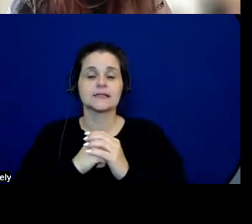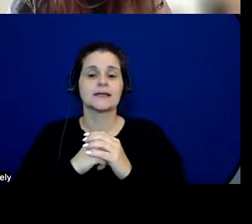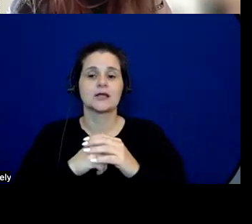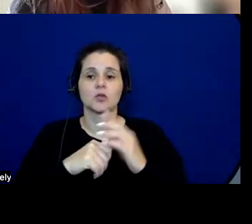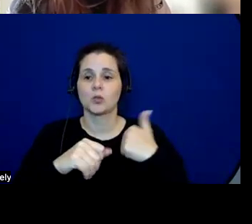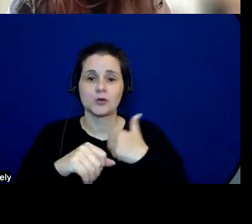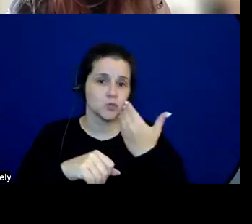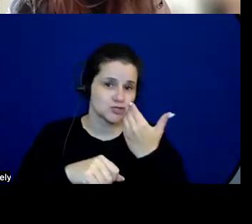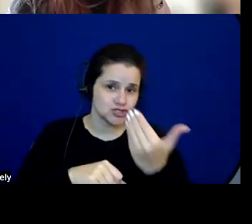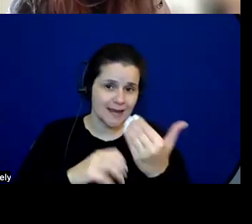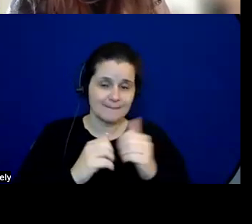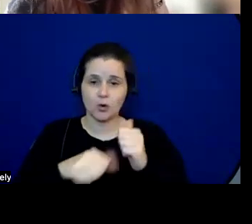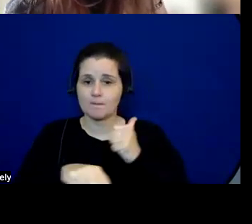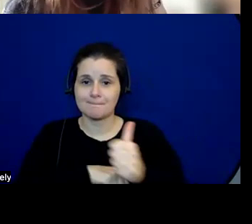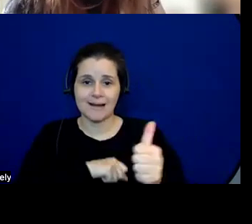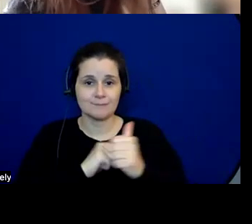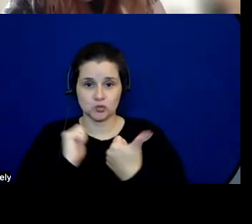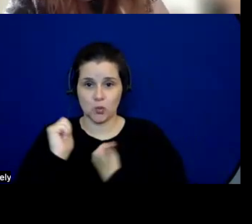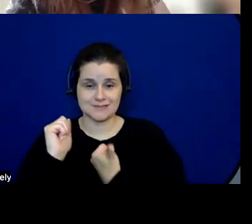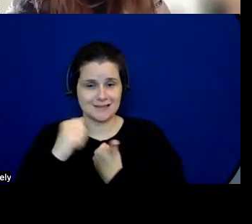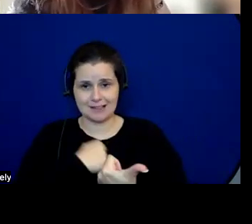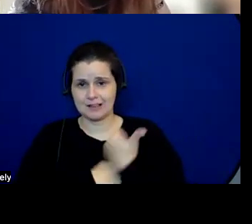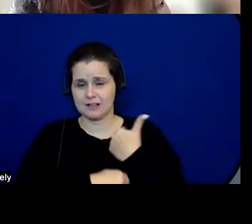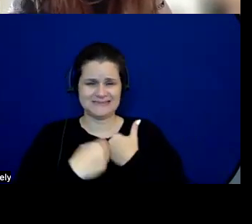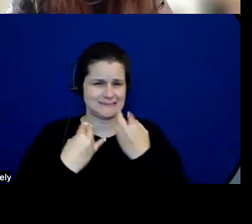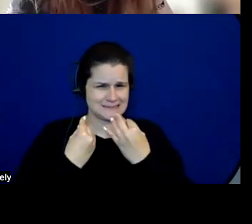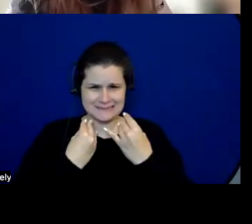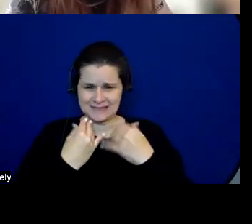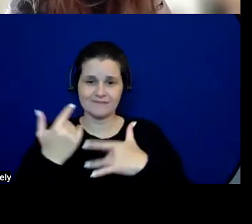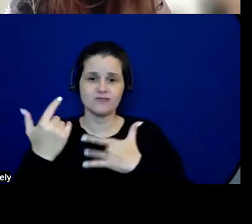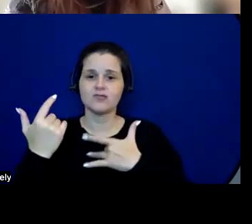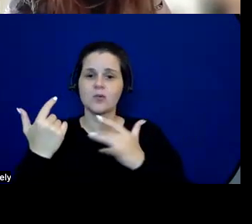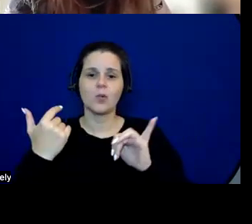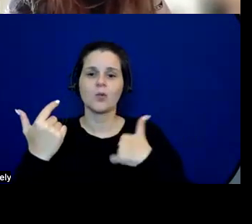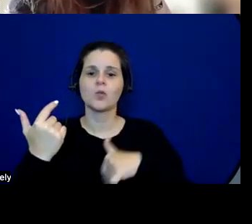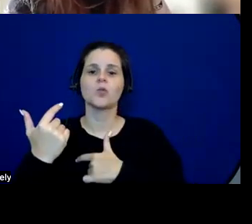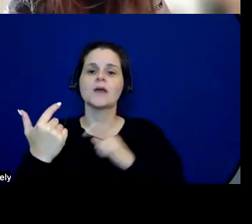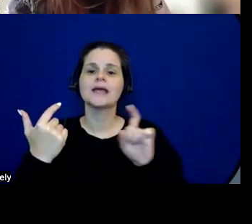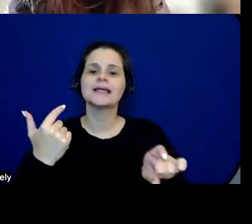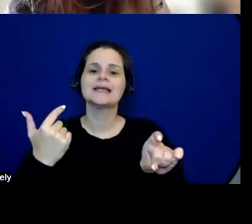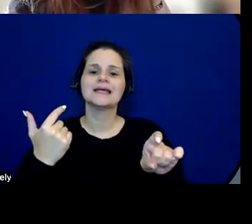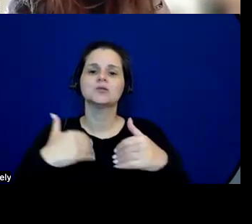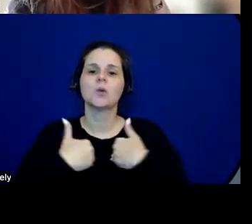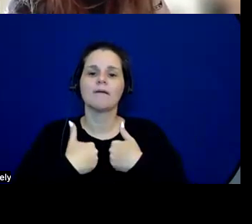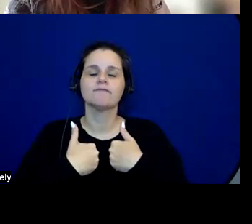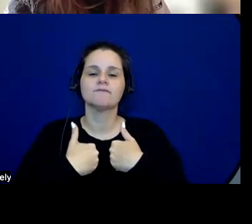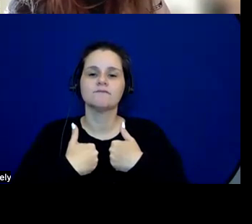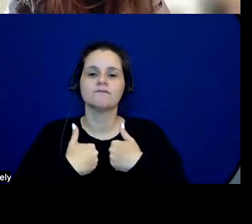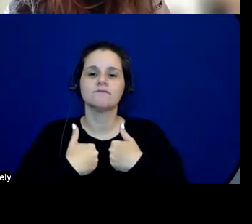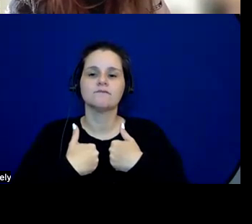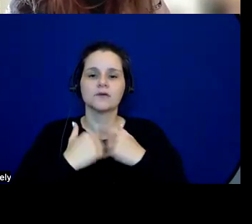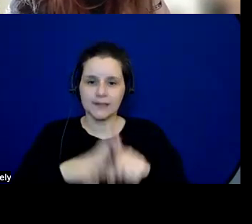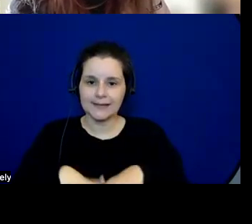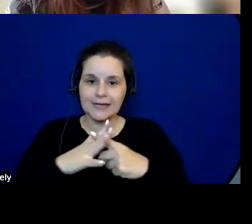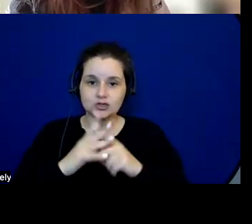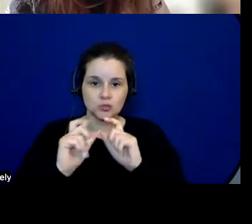shame or carry blame to ourselves, or feel that, that we need to have that initial